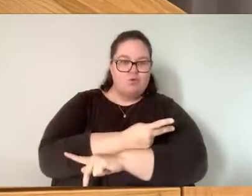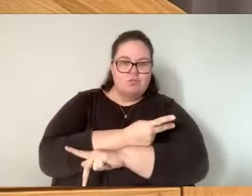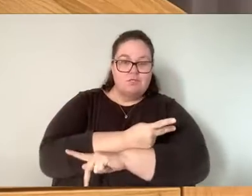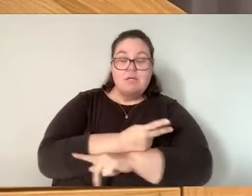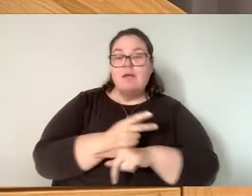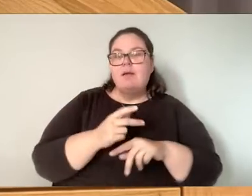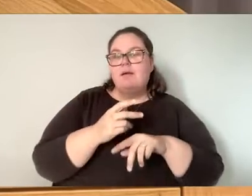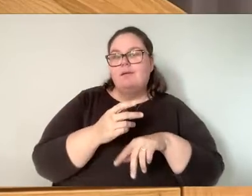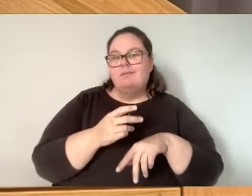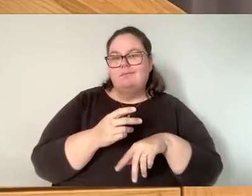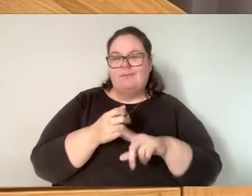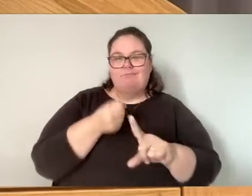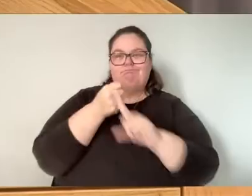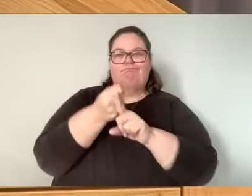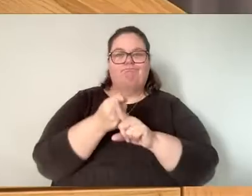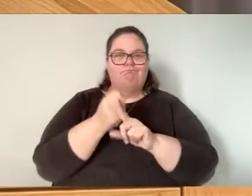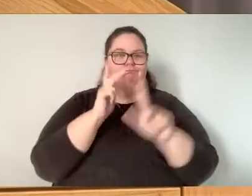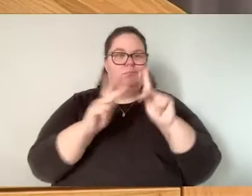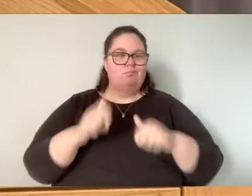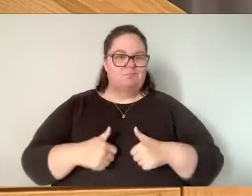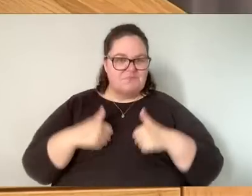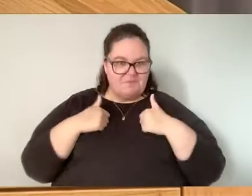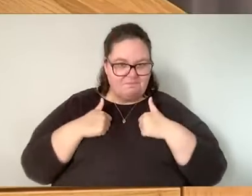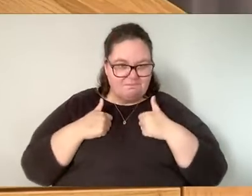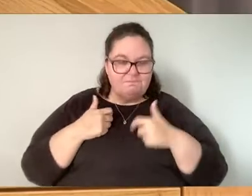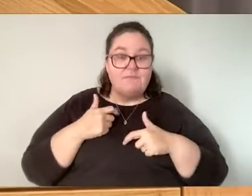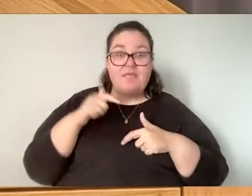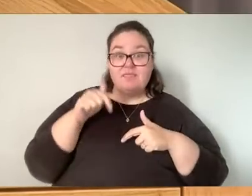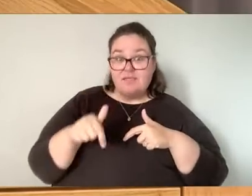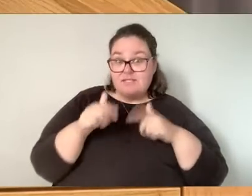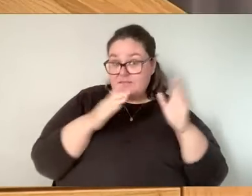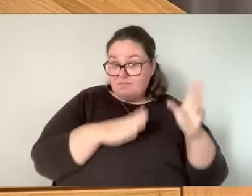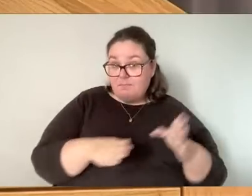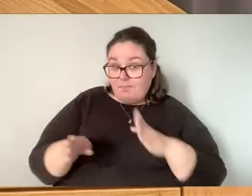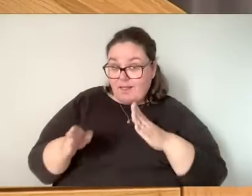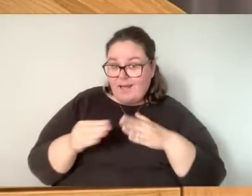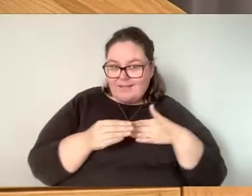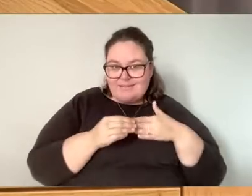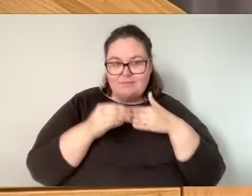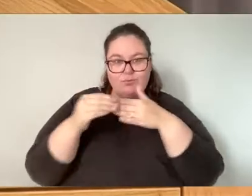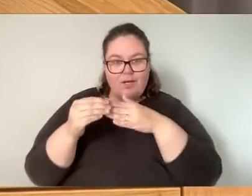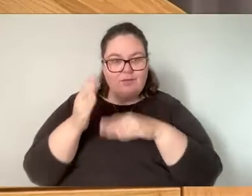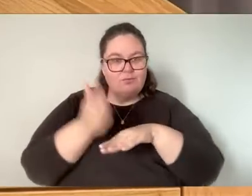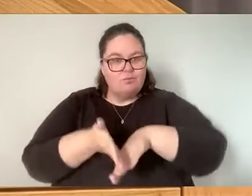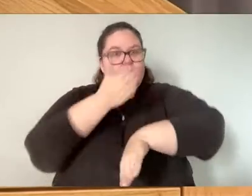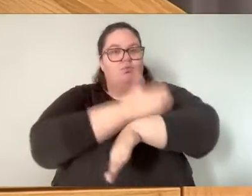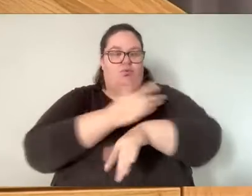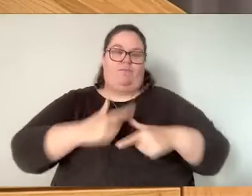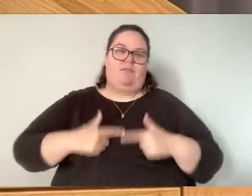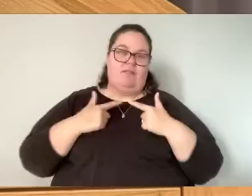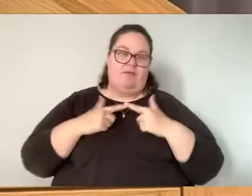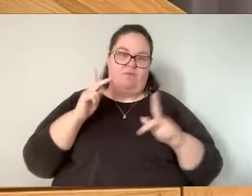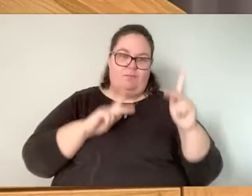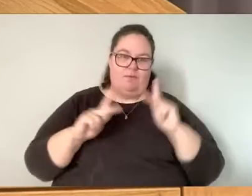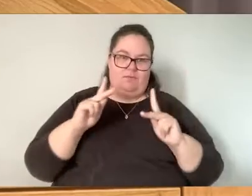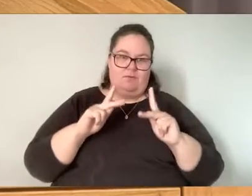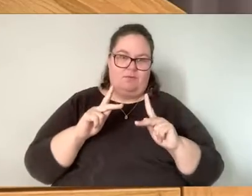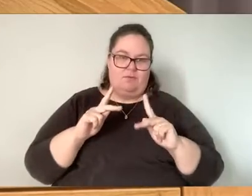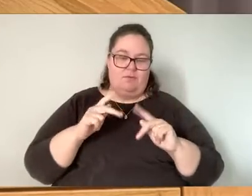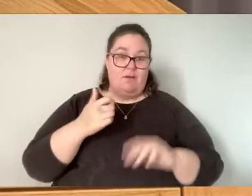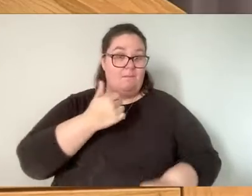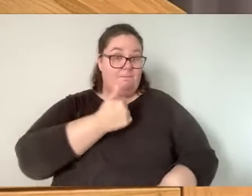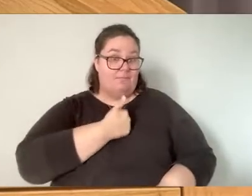quality of life. This plan is a roadmap to change that. As the daughter of a woman who lived her life